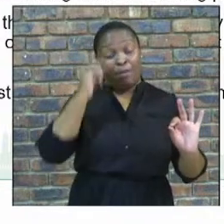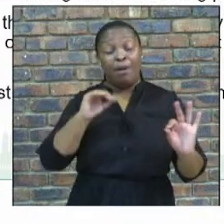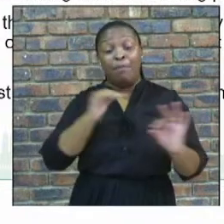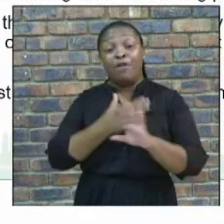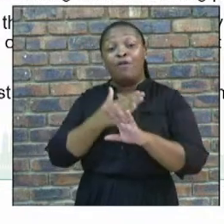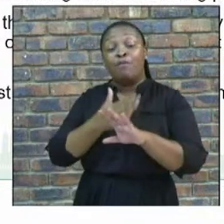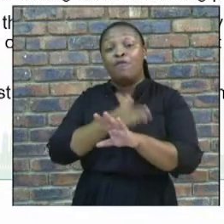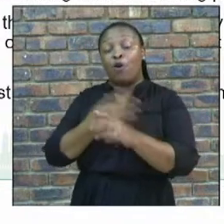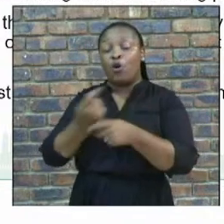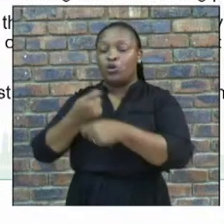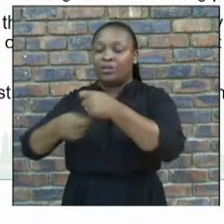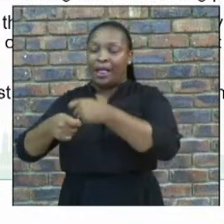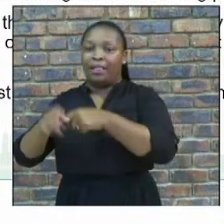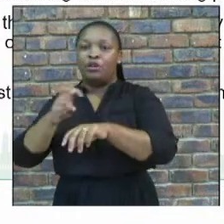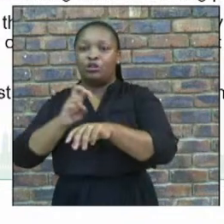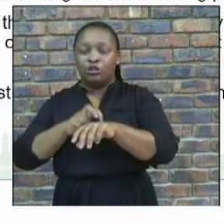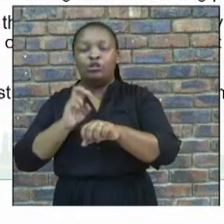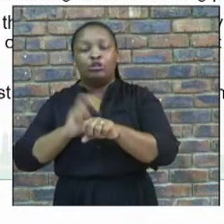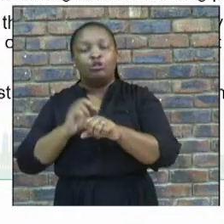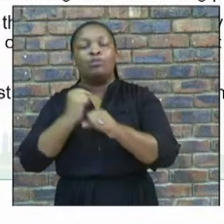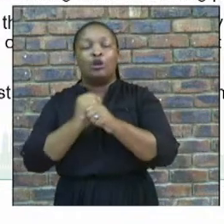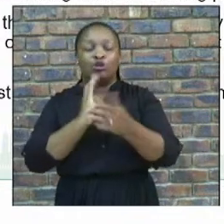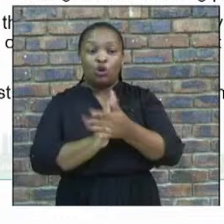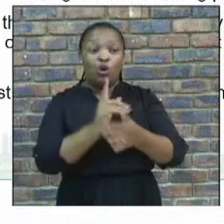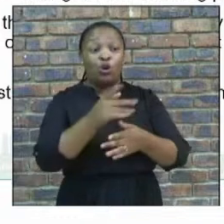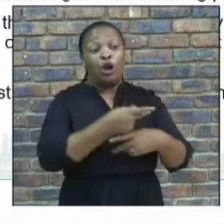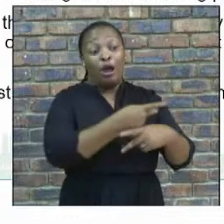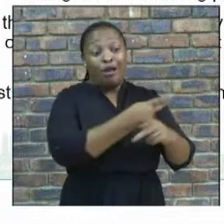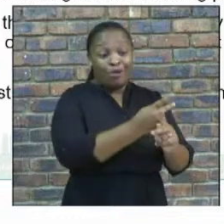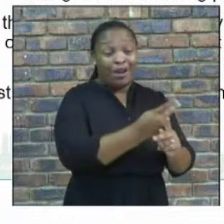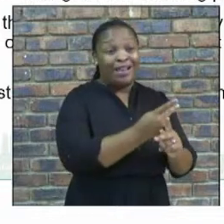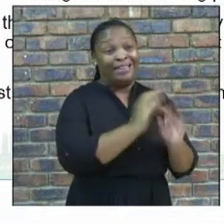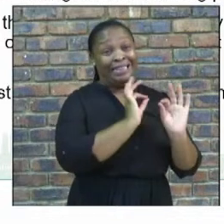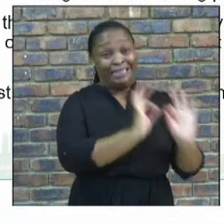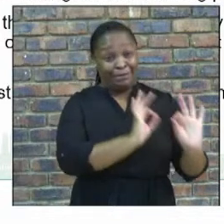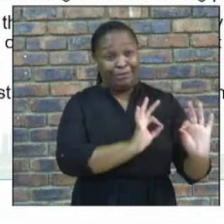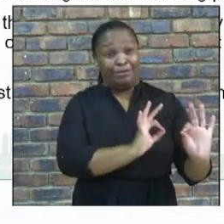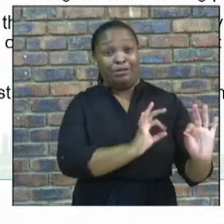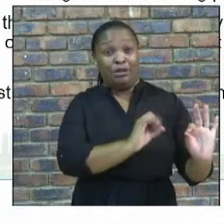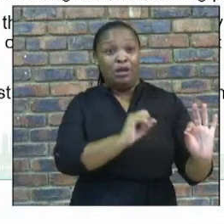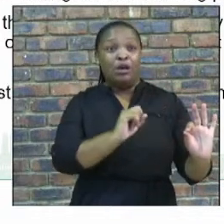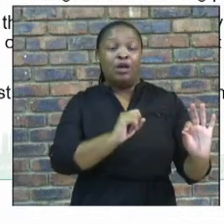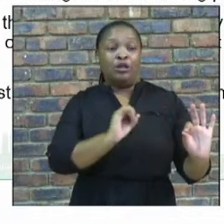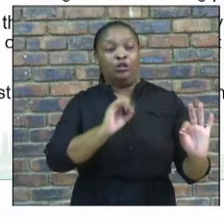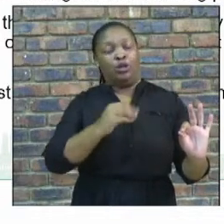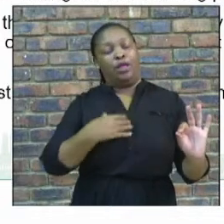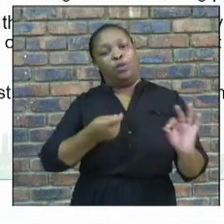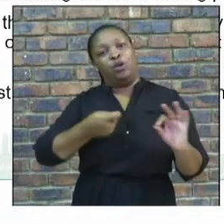optimally beneficial. Yeah, it will optimally benefit